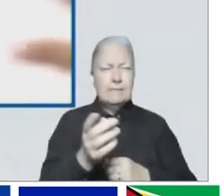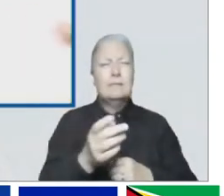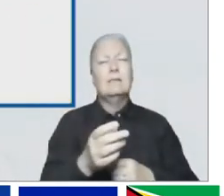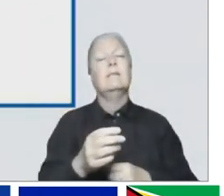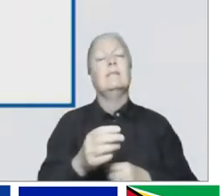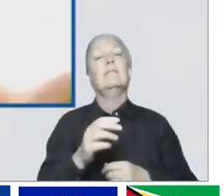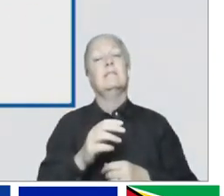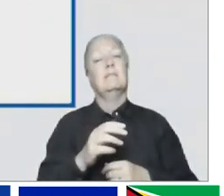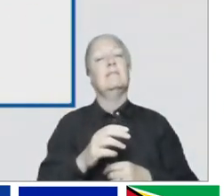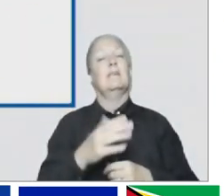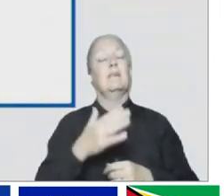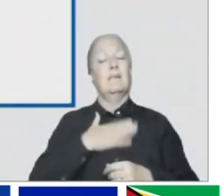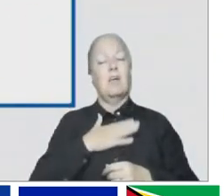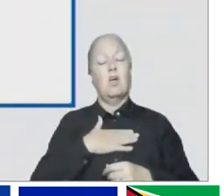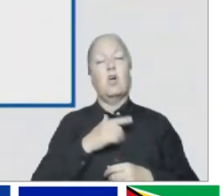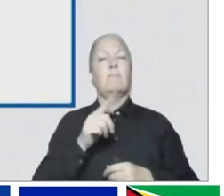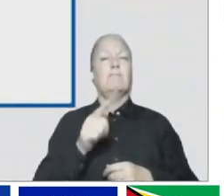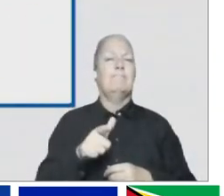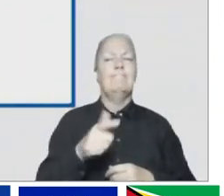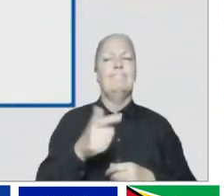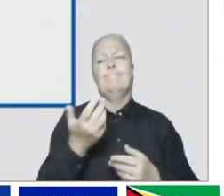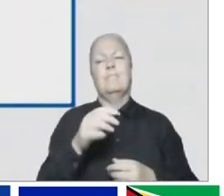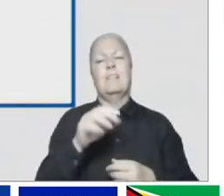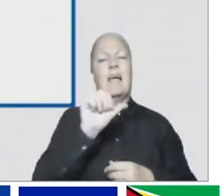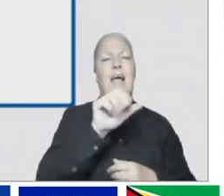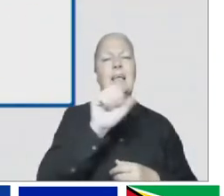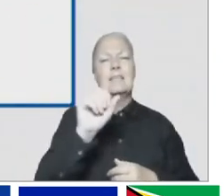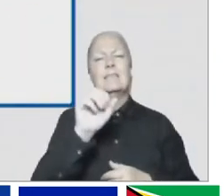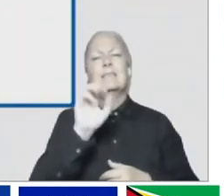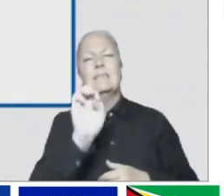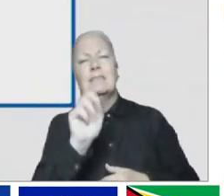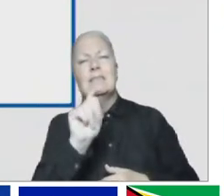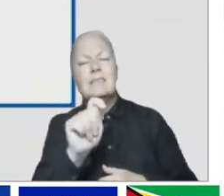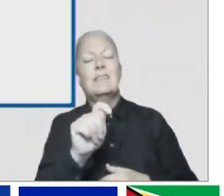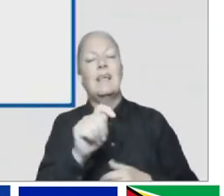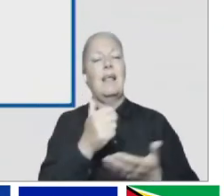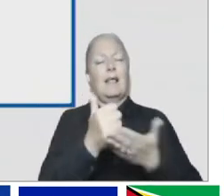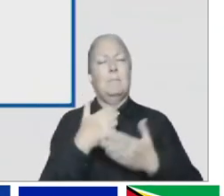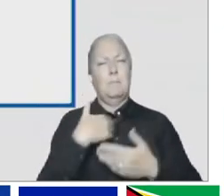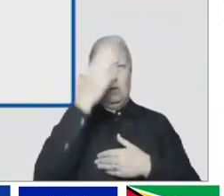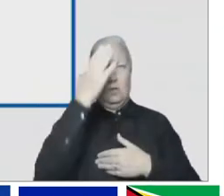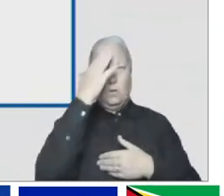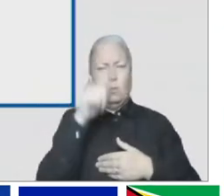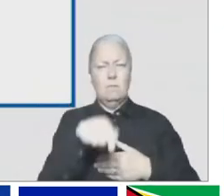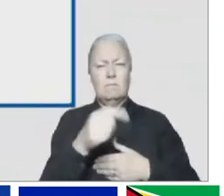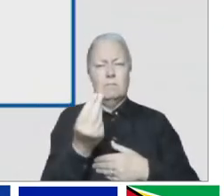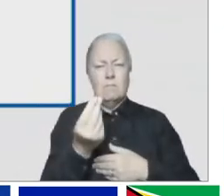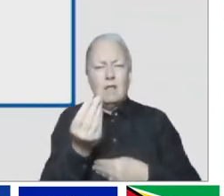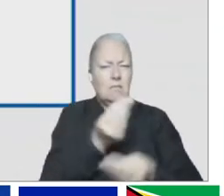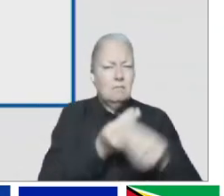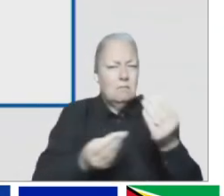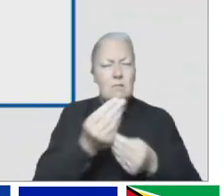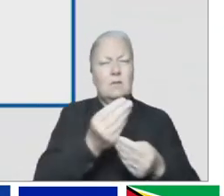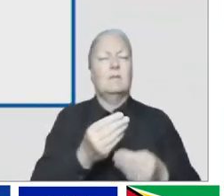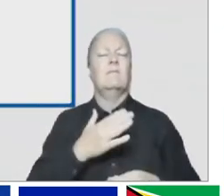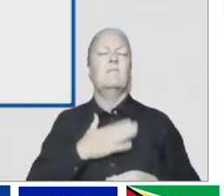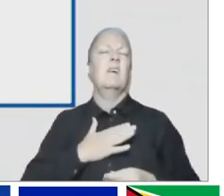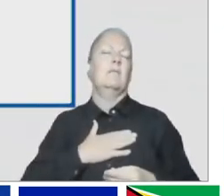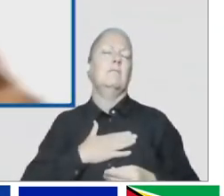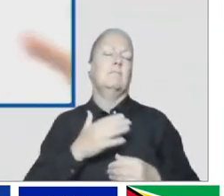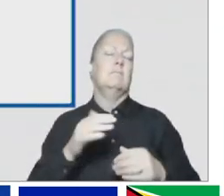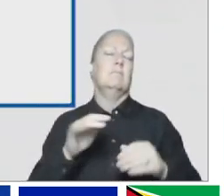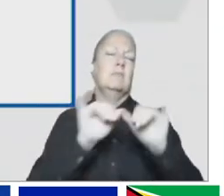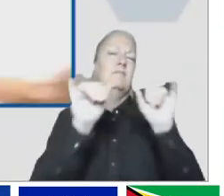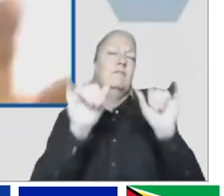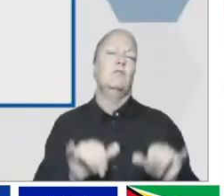help in the financing, the financing implications of our infrastructure. So we think that's extremely useful. So we are seeing